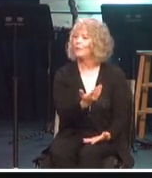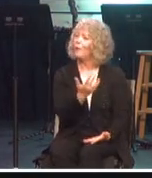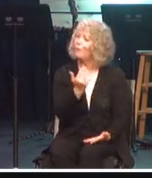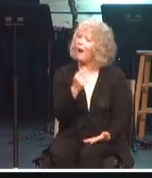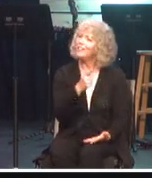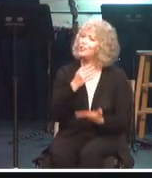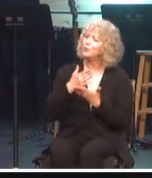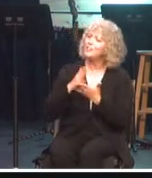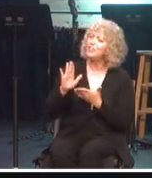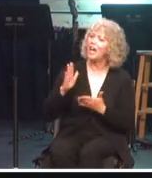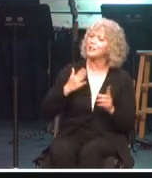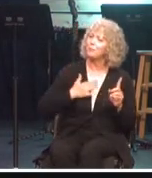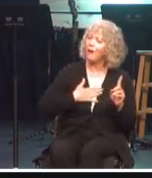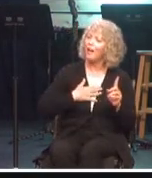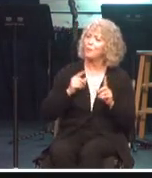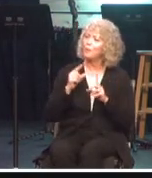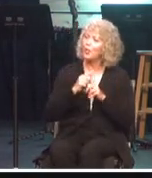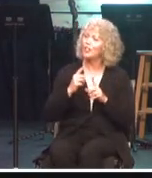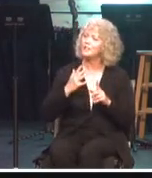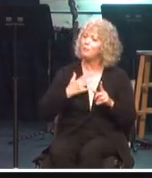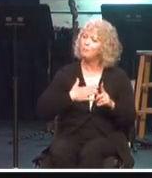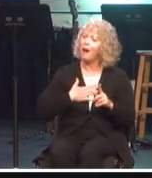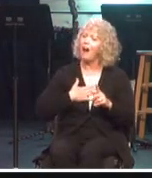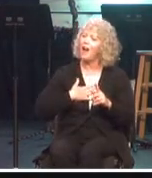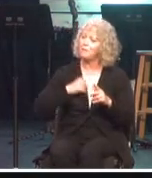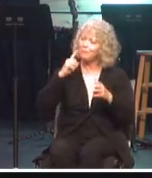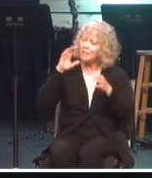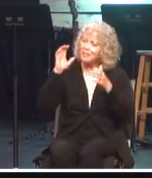Why do you reject my words, my claims?